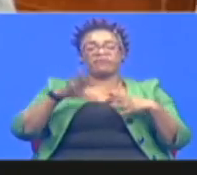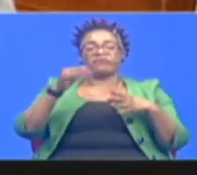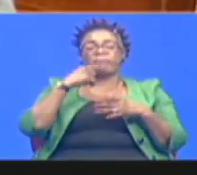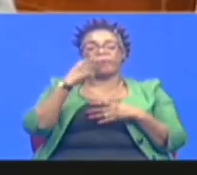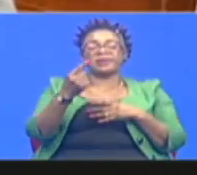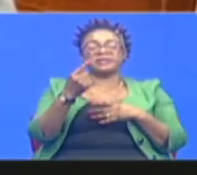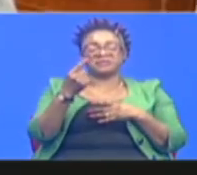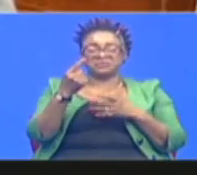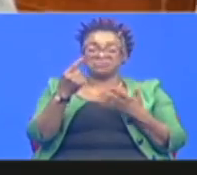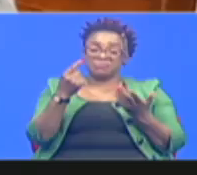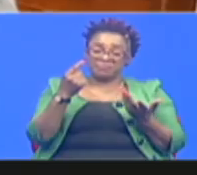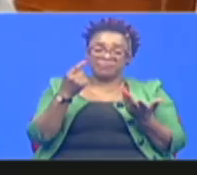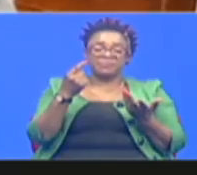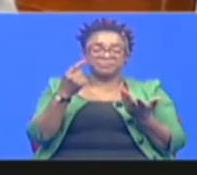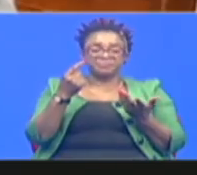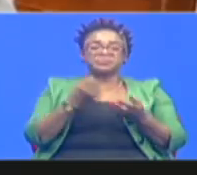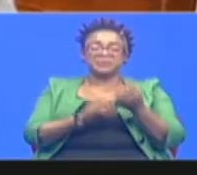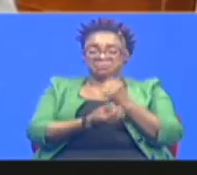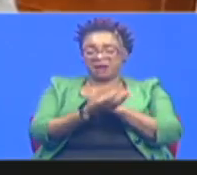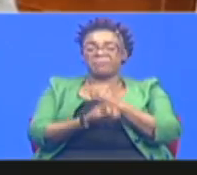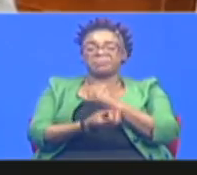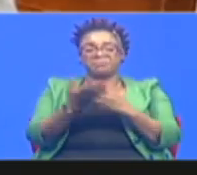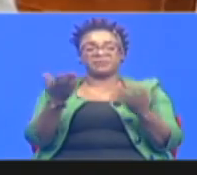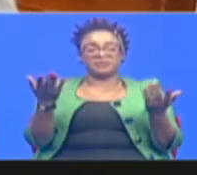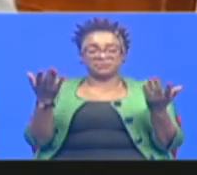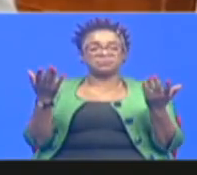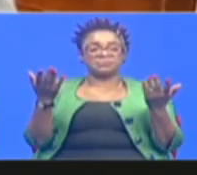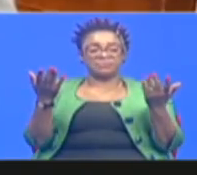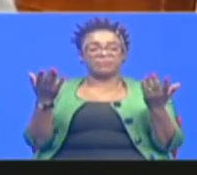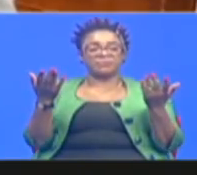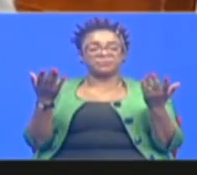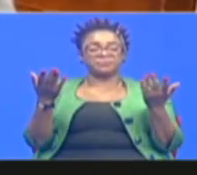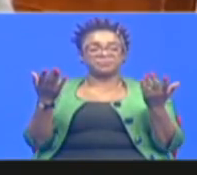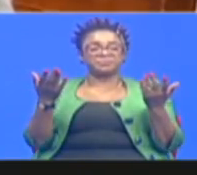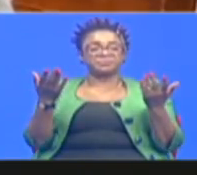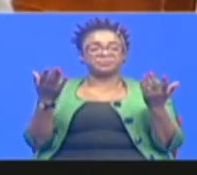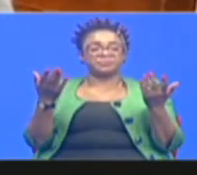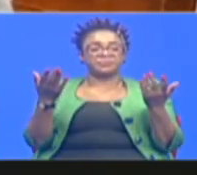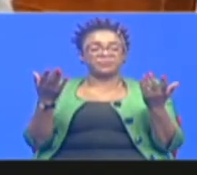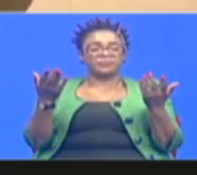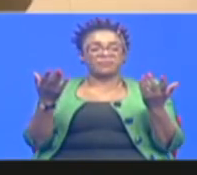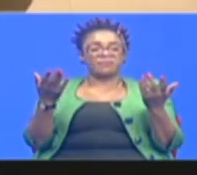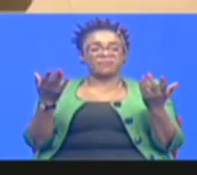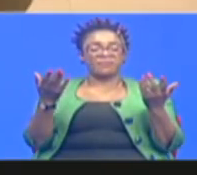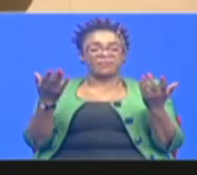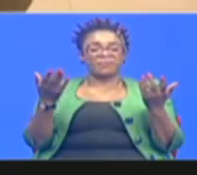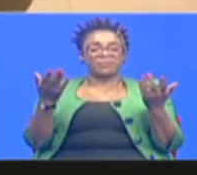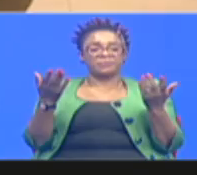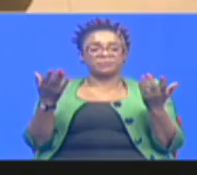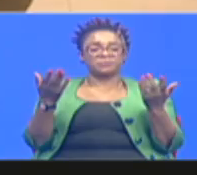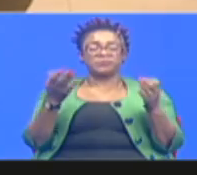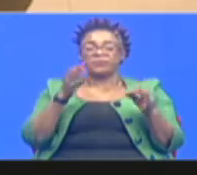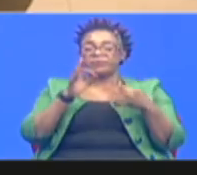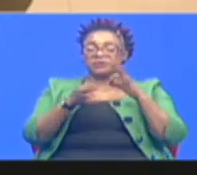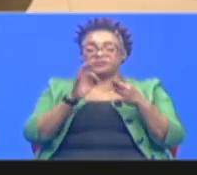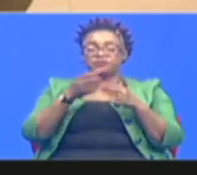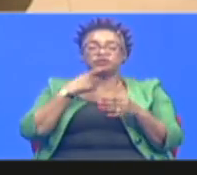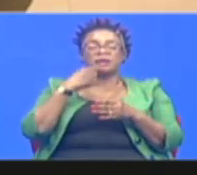in the offices are actually giving bribes. Okay. The national leverage is 66%. Yeah. And I have to put this to your table, because if you're talking about